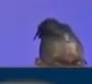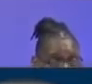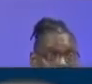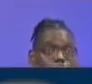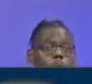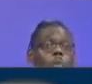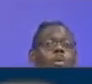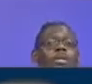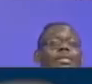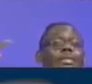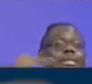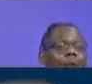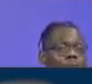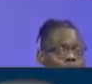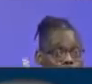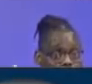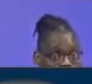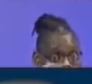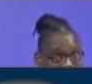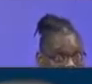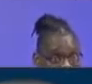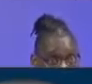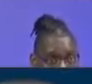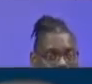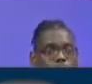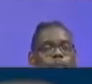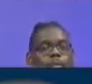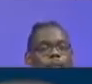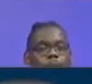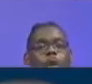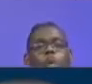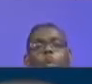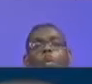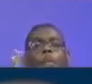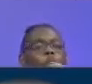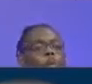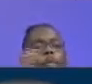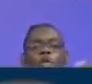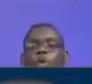be open. Please make use of it.